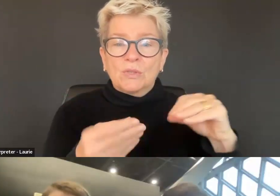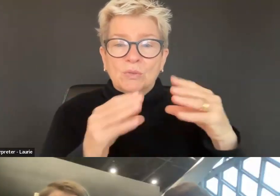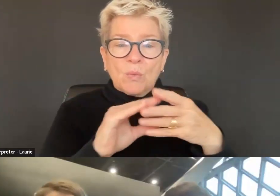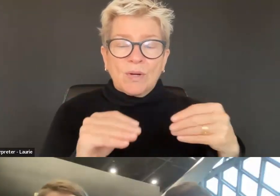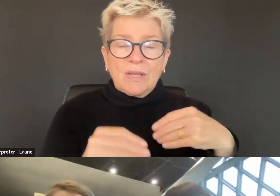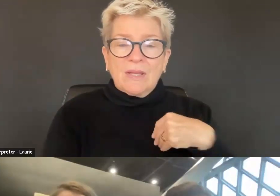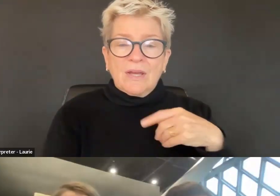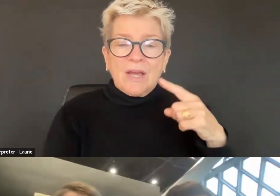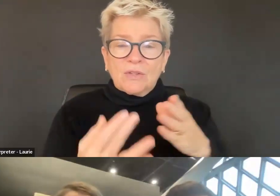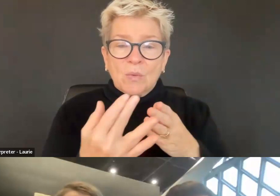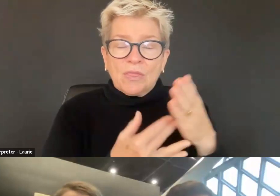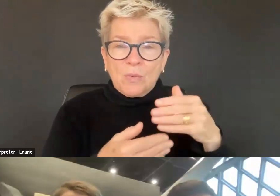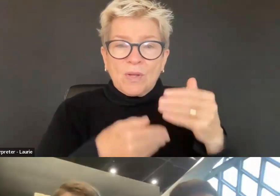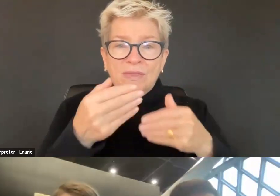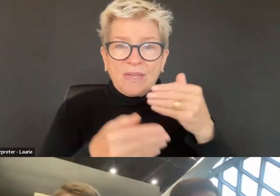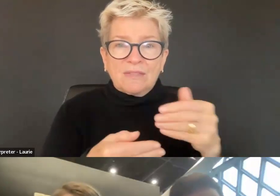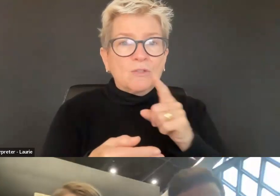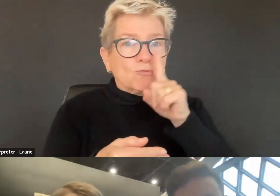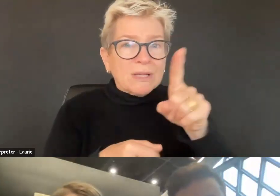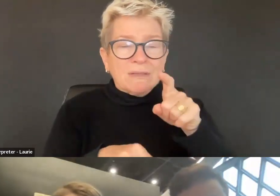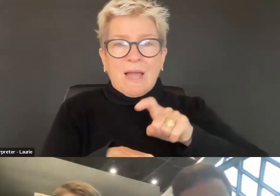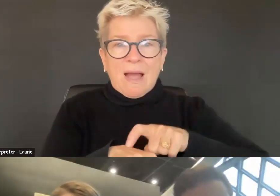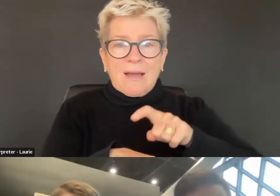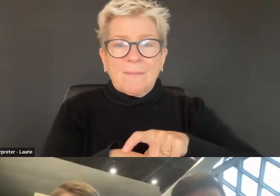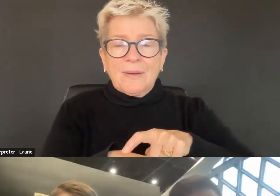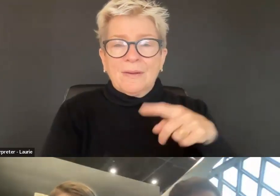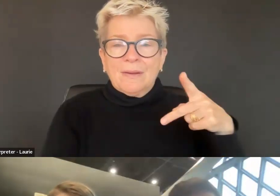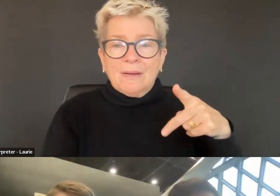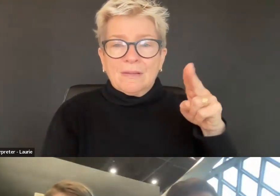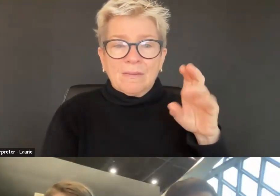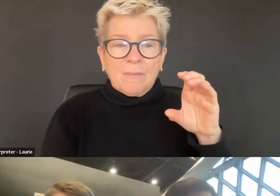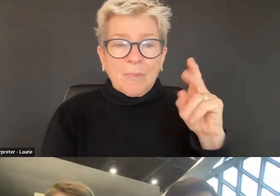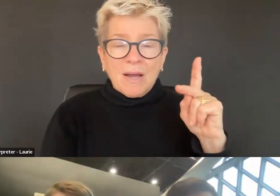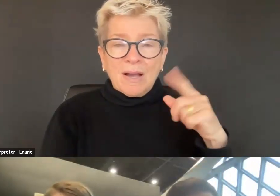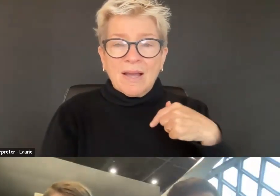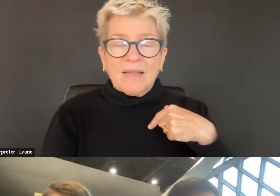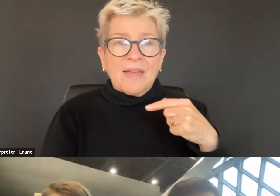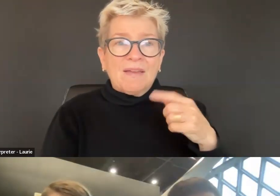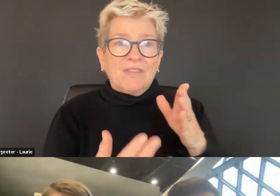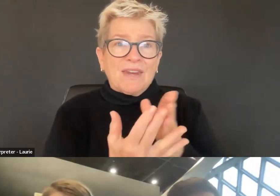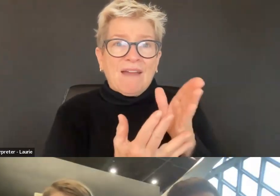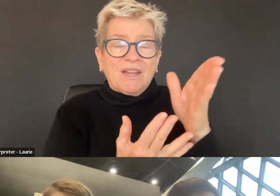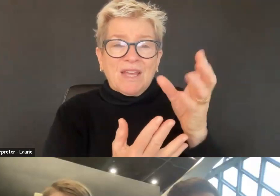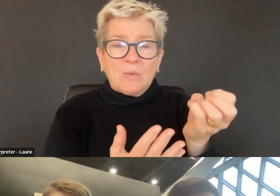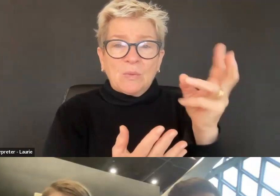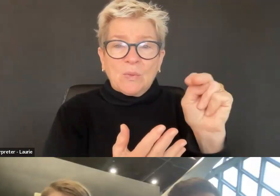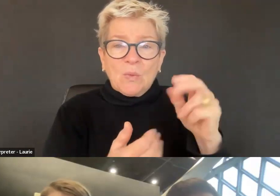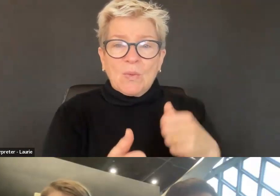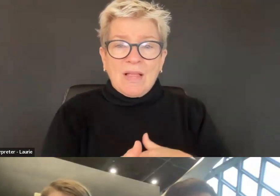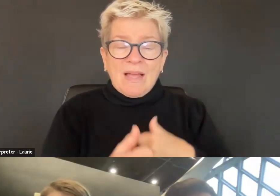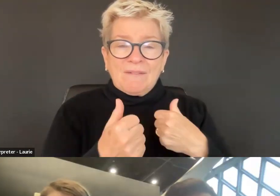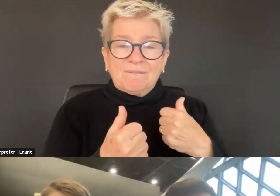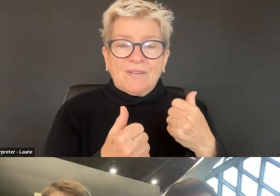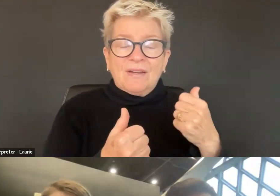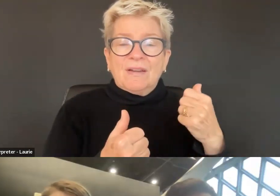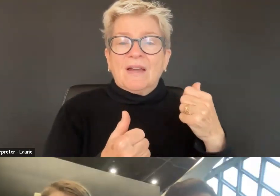you are going through this in real time, Huck, who has to navigate their own life and is supporting Sean. I was